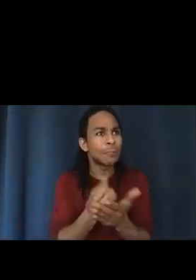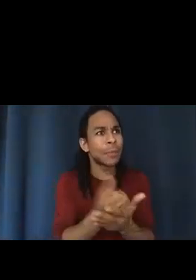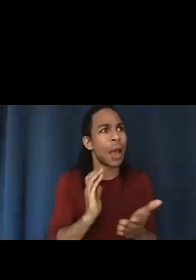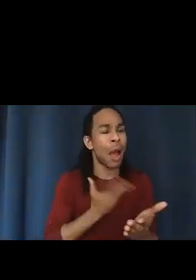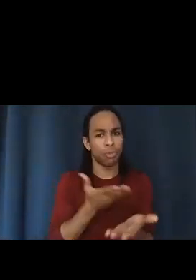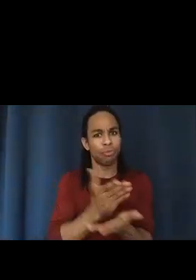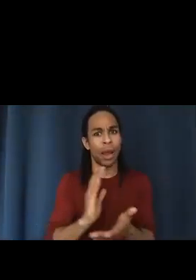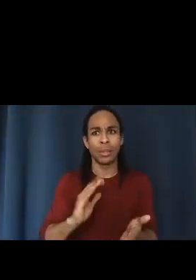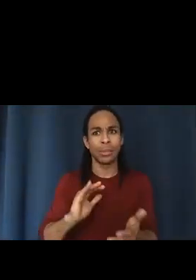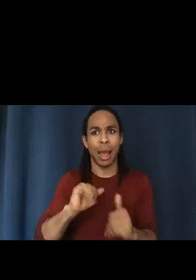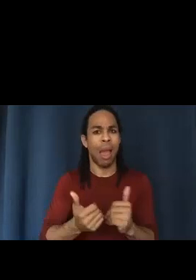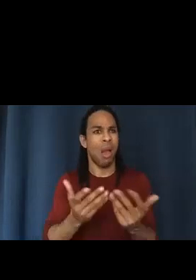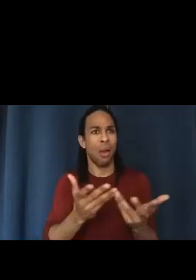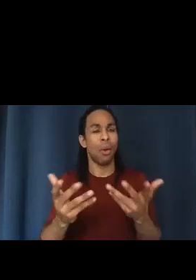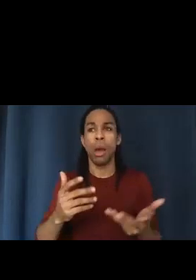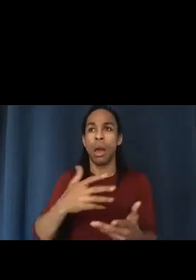problem